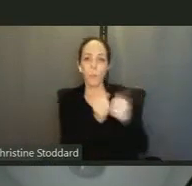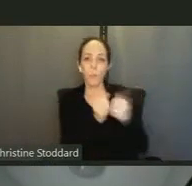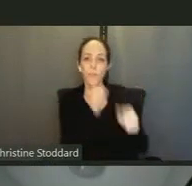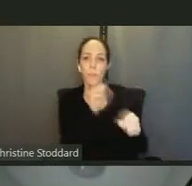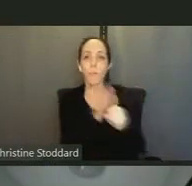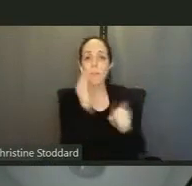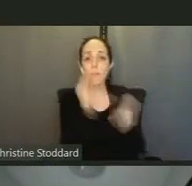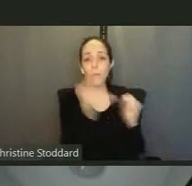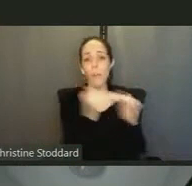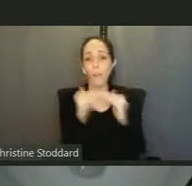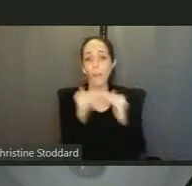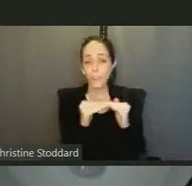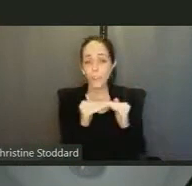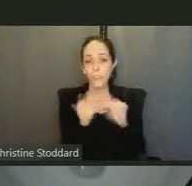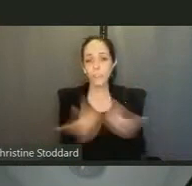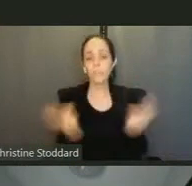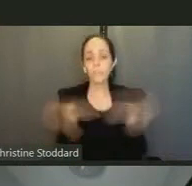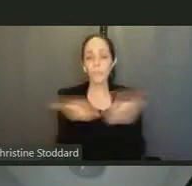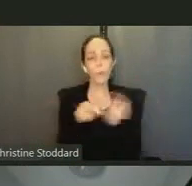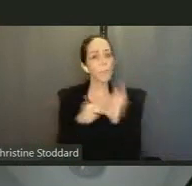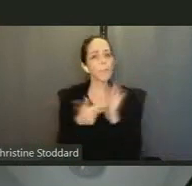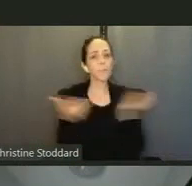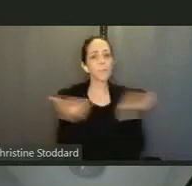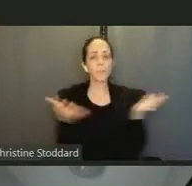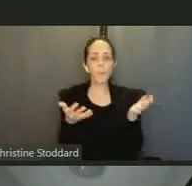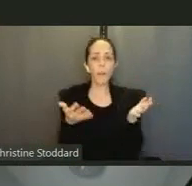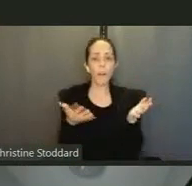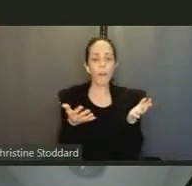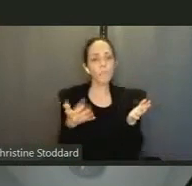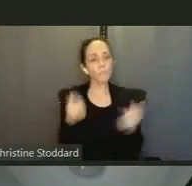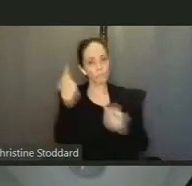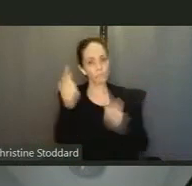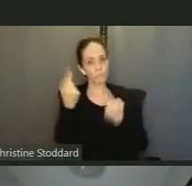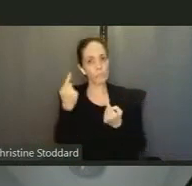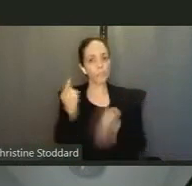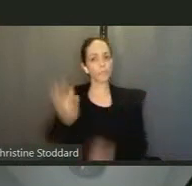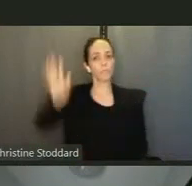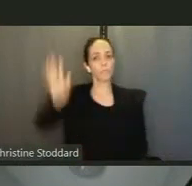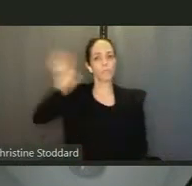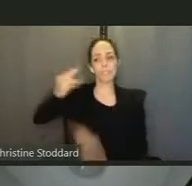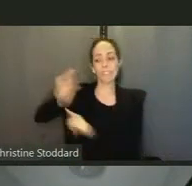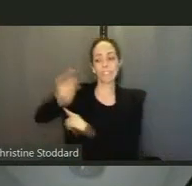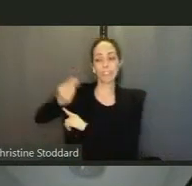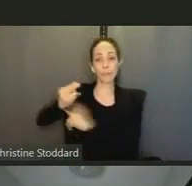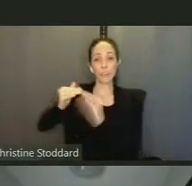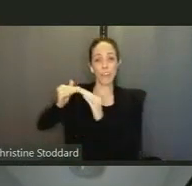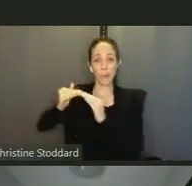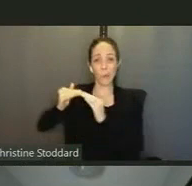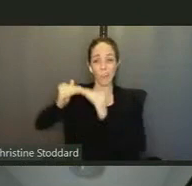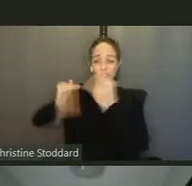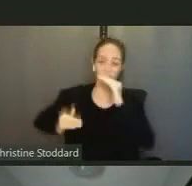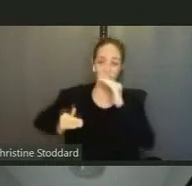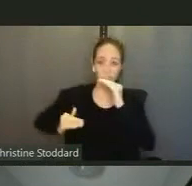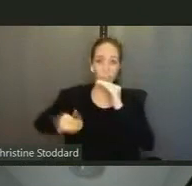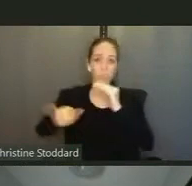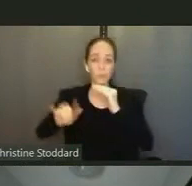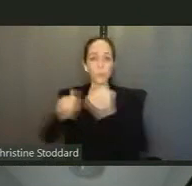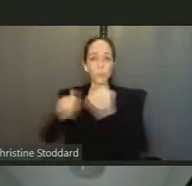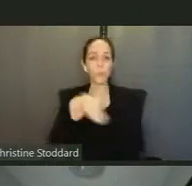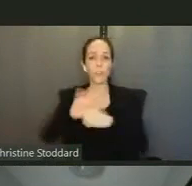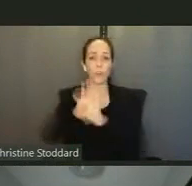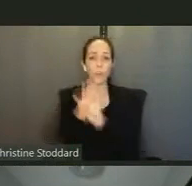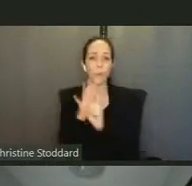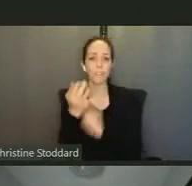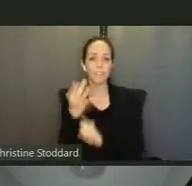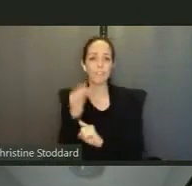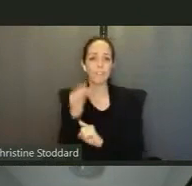equity. And that has really meant considering the historical health inequities, as well as the disproportionate impacts of COVID-19 as